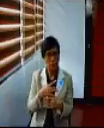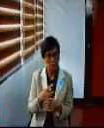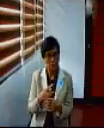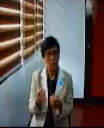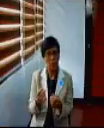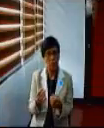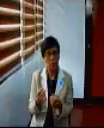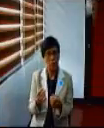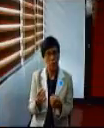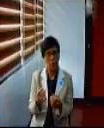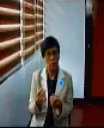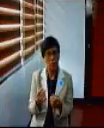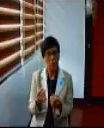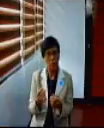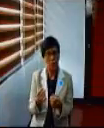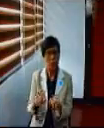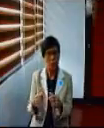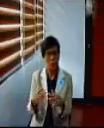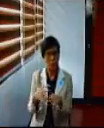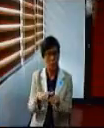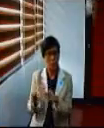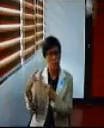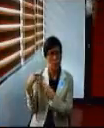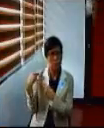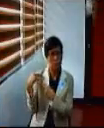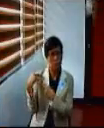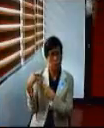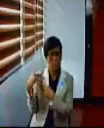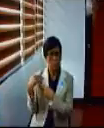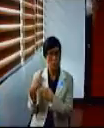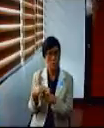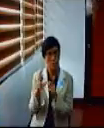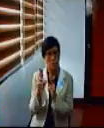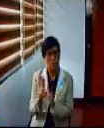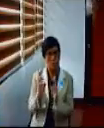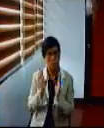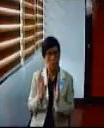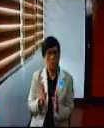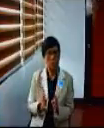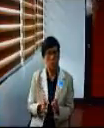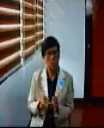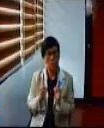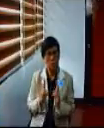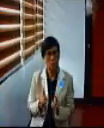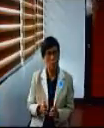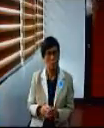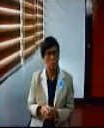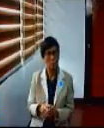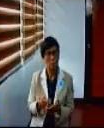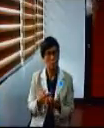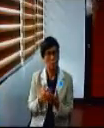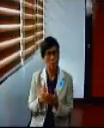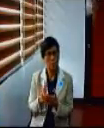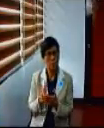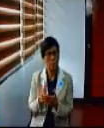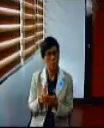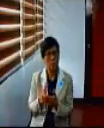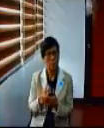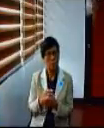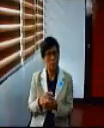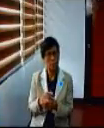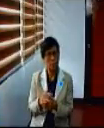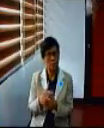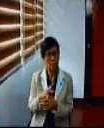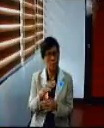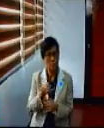move on to the corporate responsibility to respect, because this is the core area where I have been invited to share